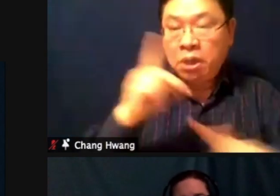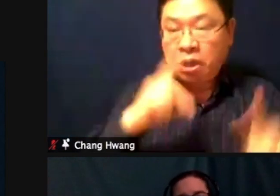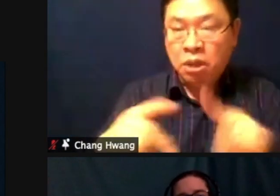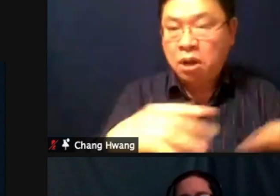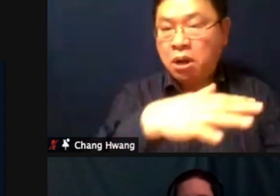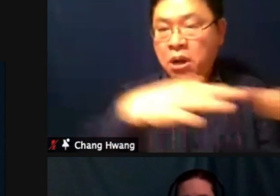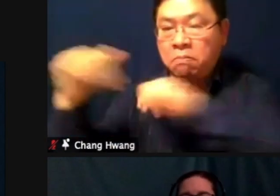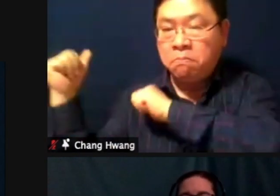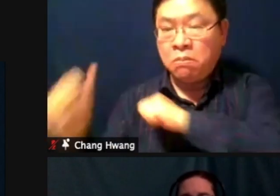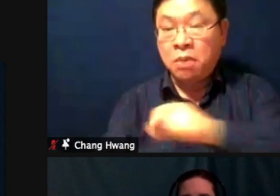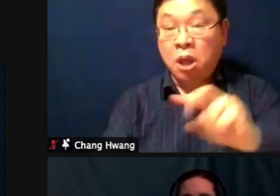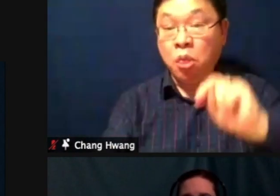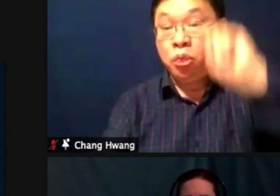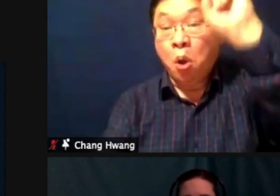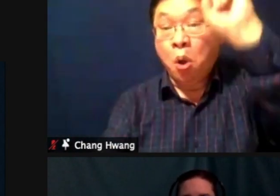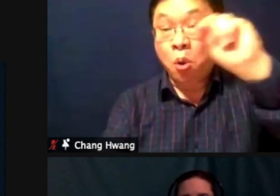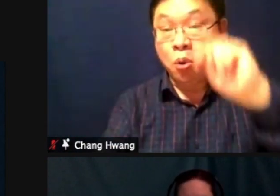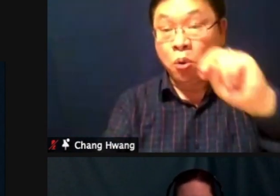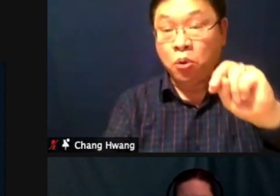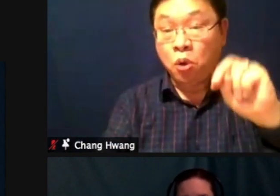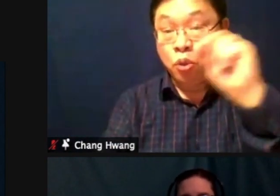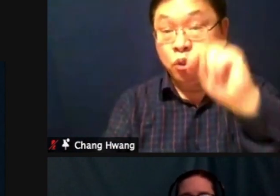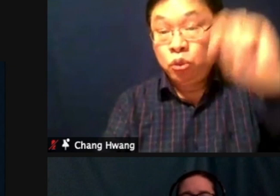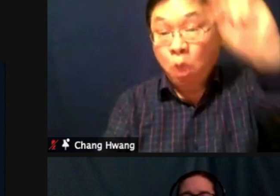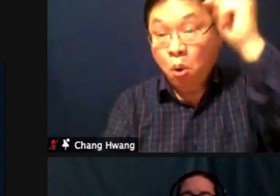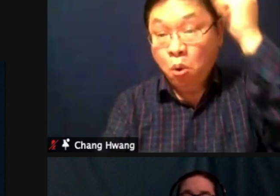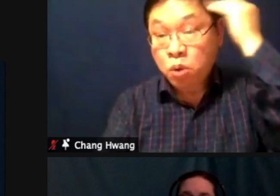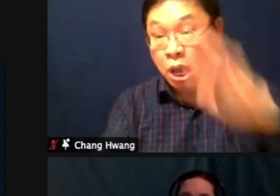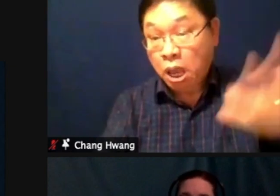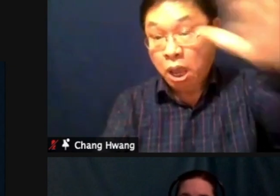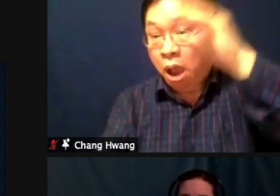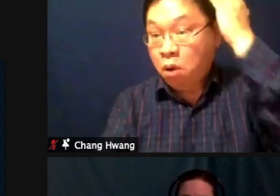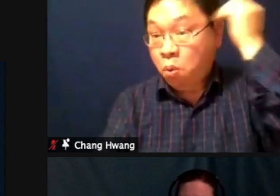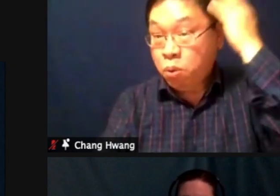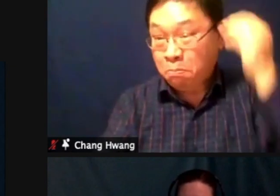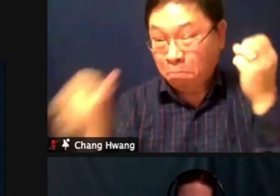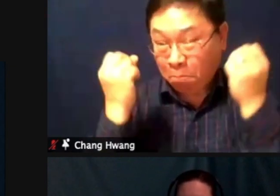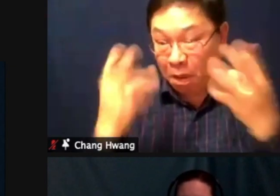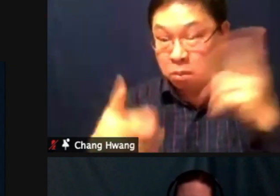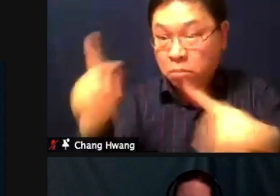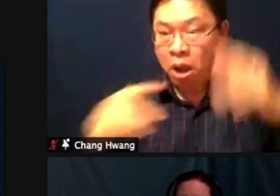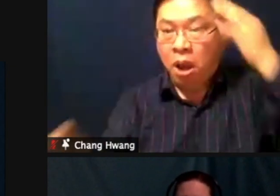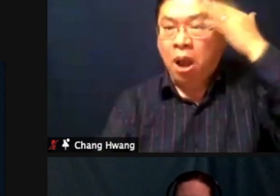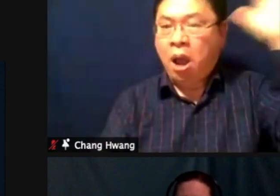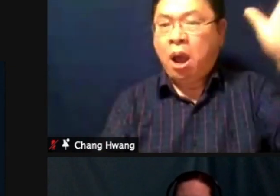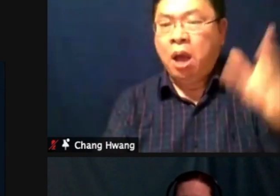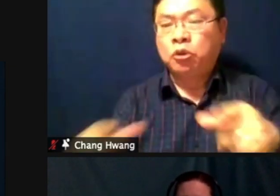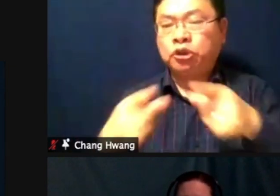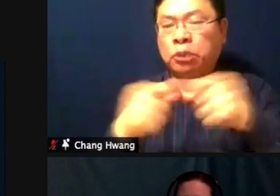and Japanese people left. In the northern area of Korea,